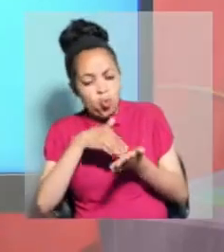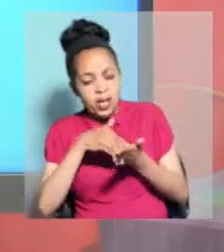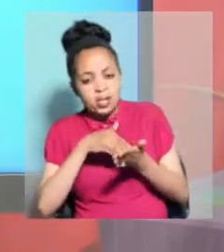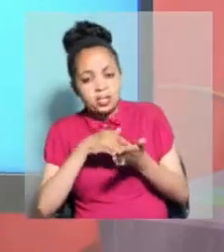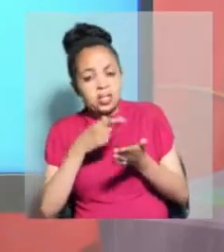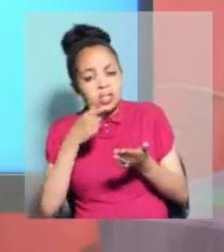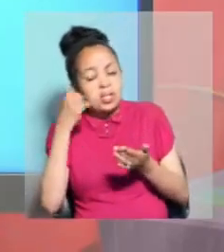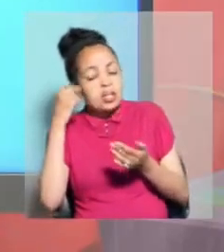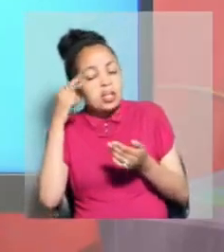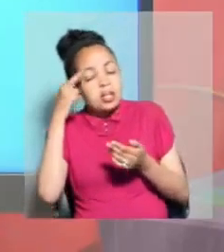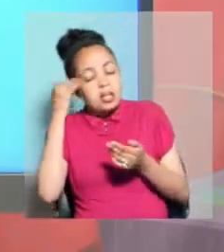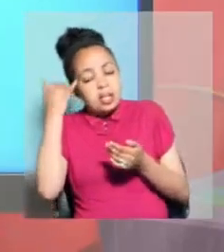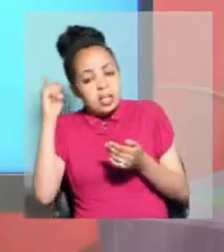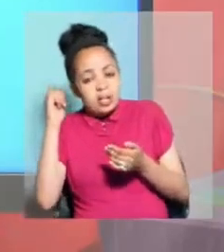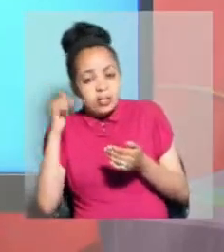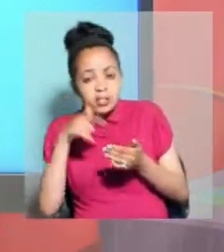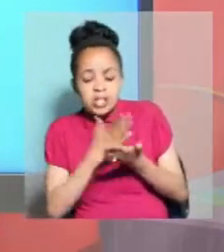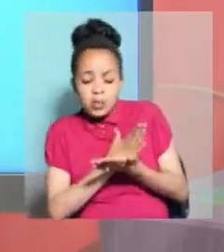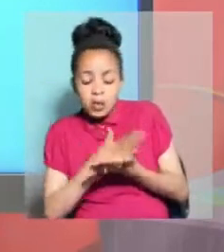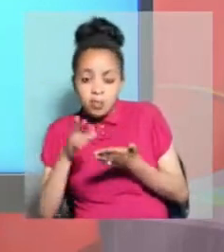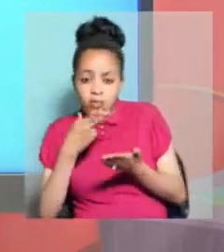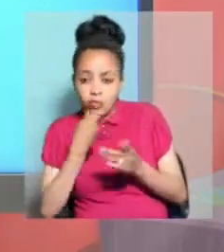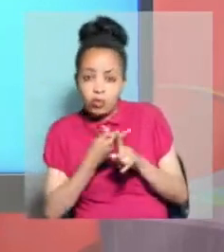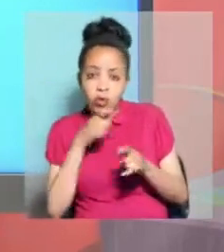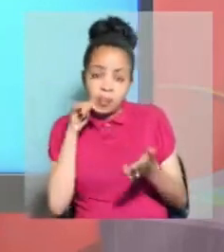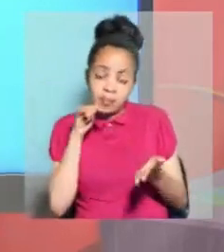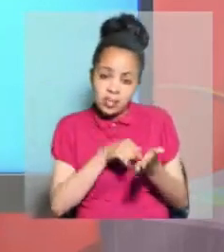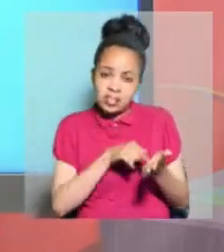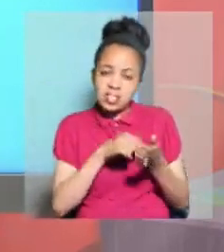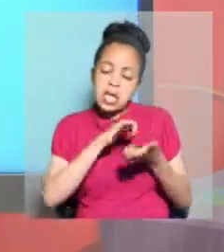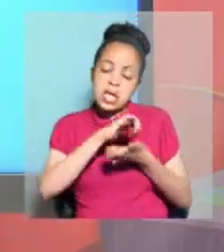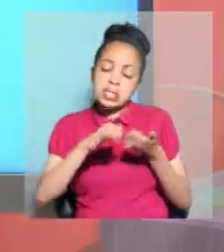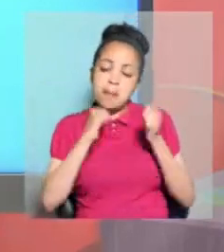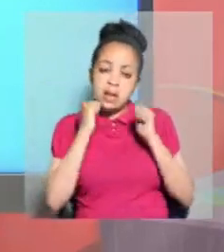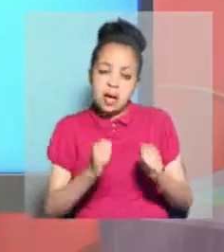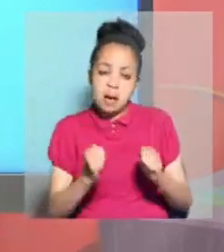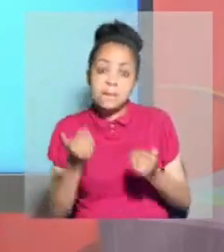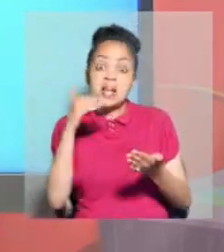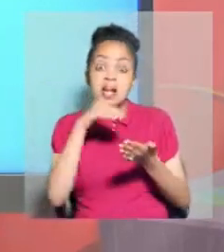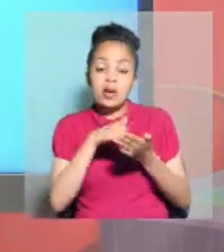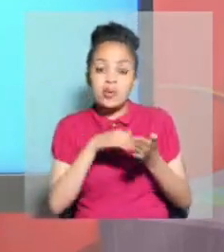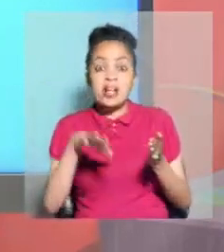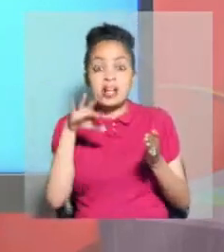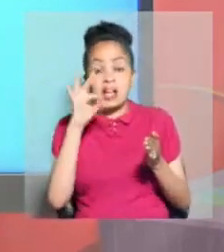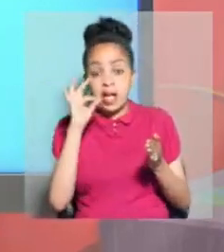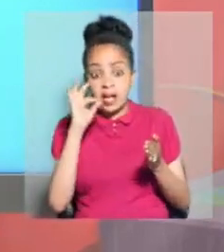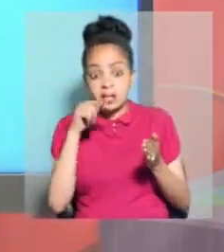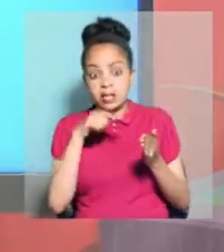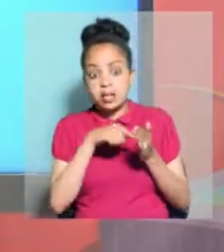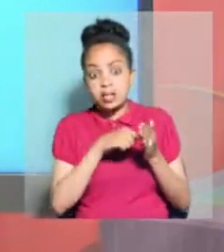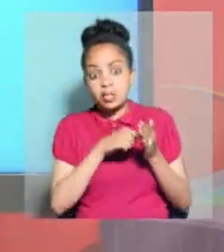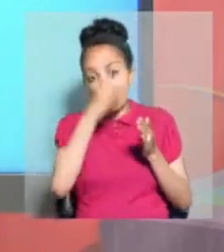If inhibiting substance become removed from it, enzyme can be regain its original catalytic